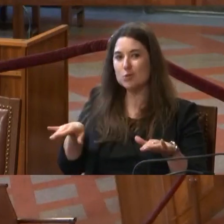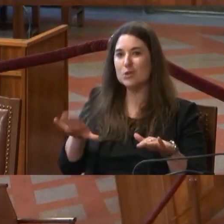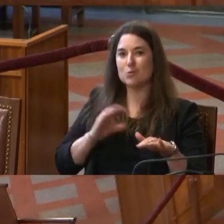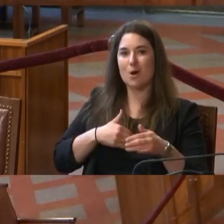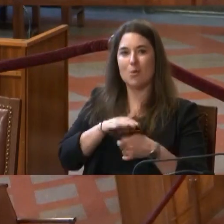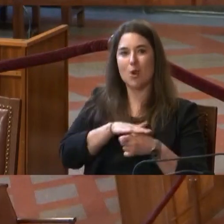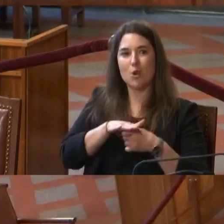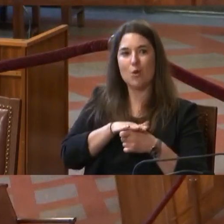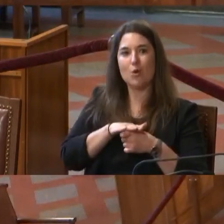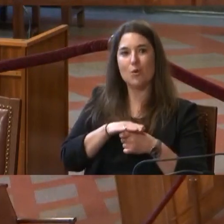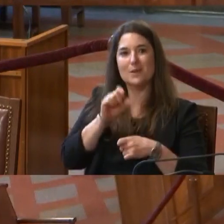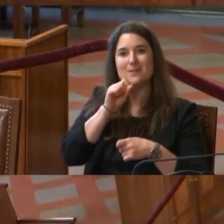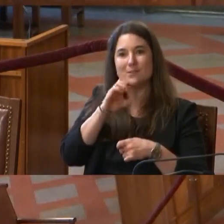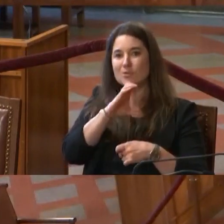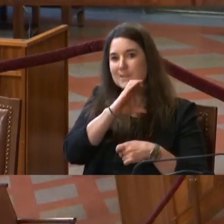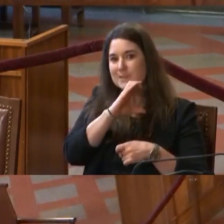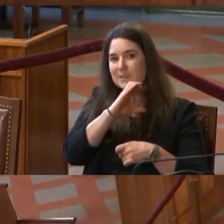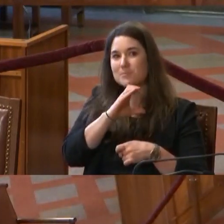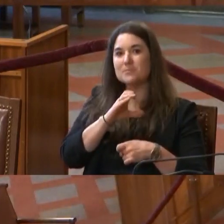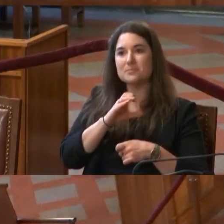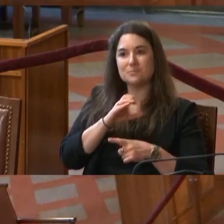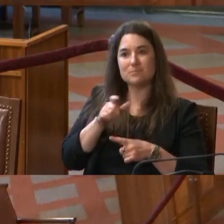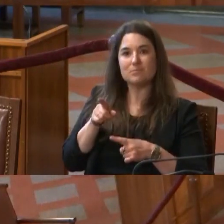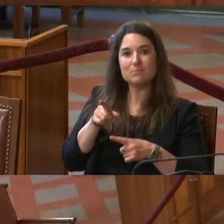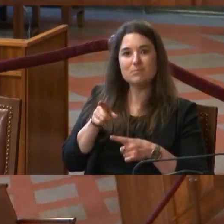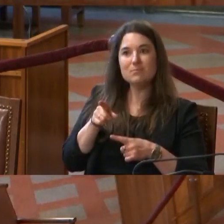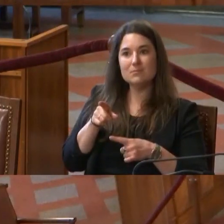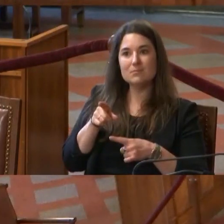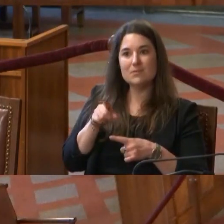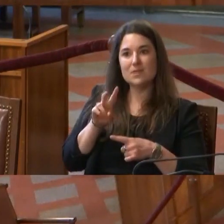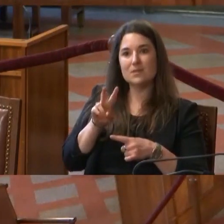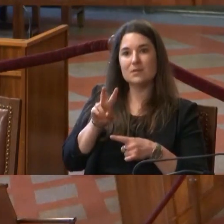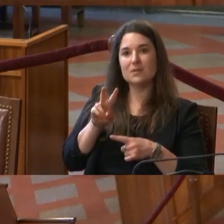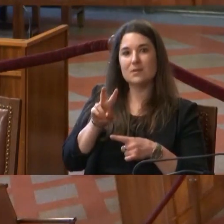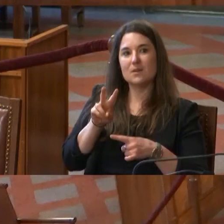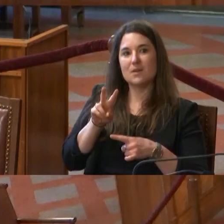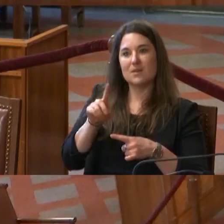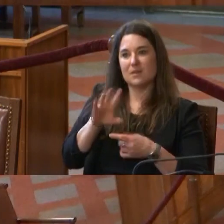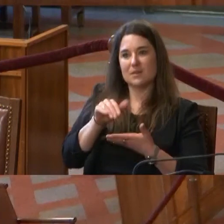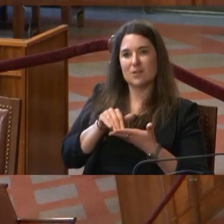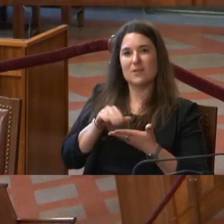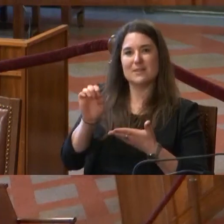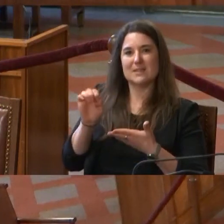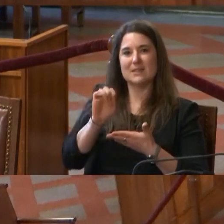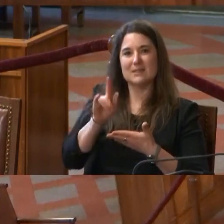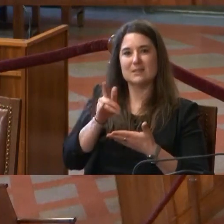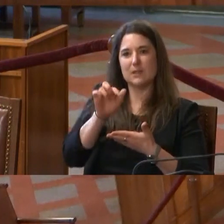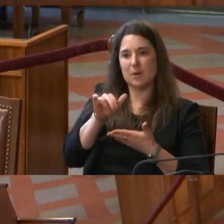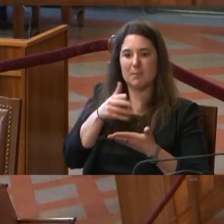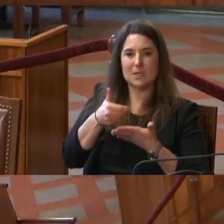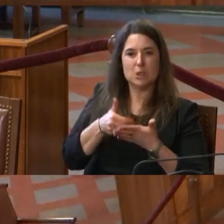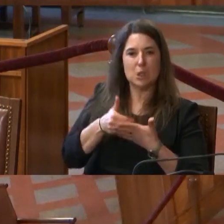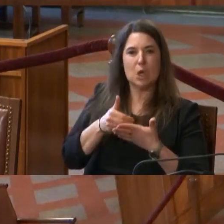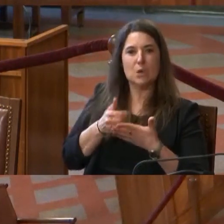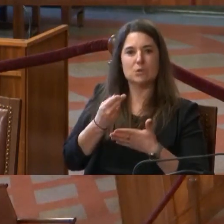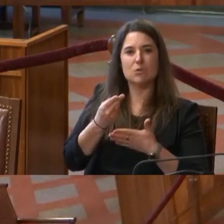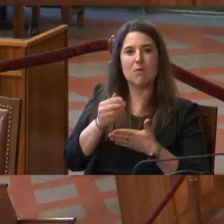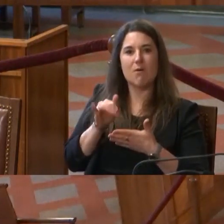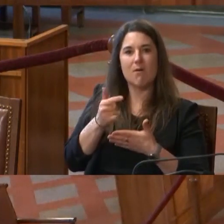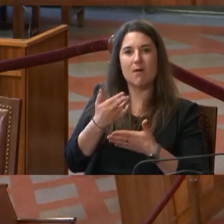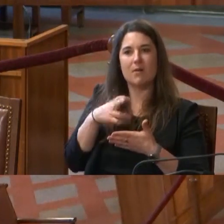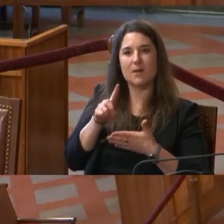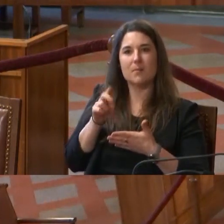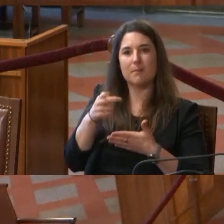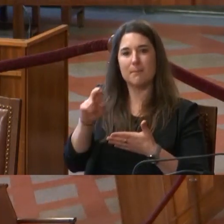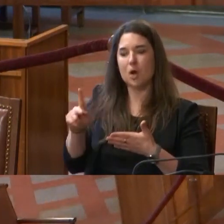local senior center that is the Vintage Center that's actually located in East Liberty, but it's very close to Highland Park. So I just want to give